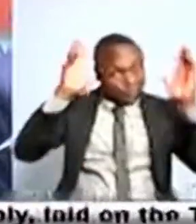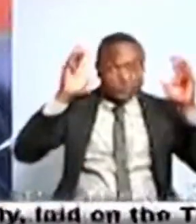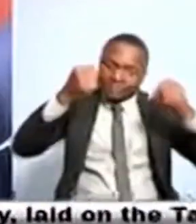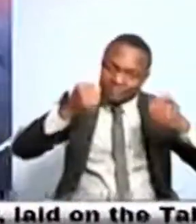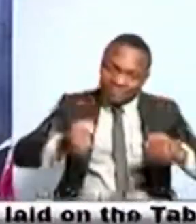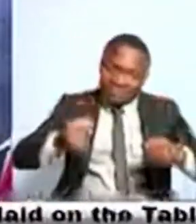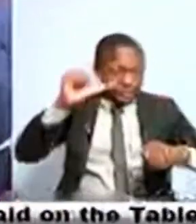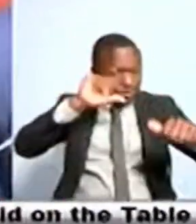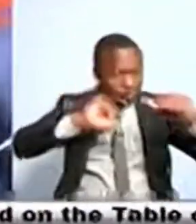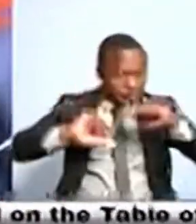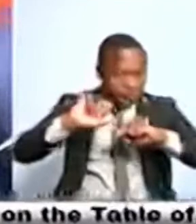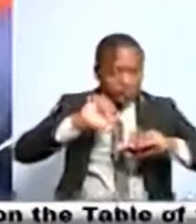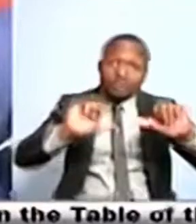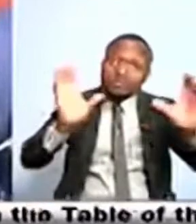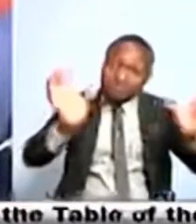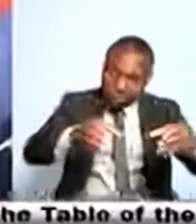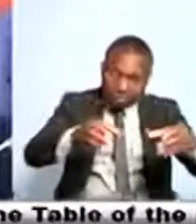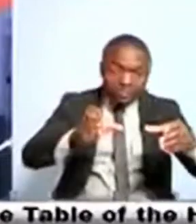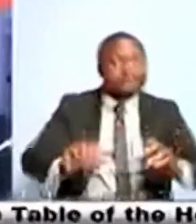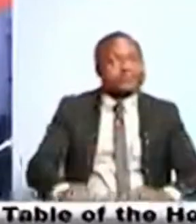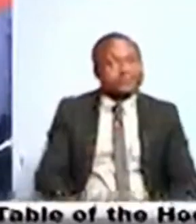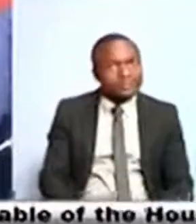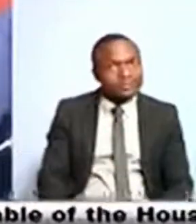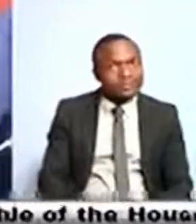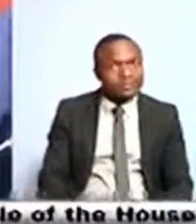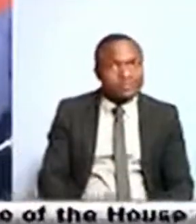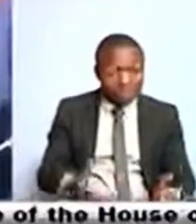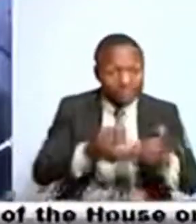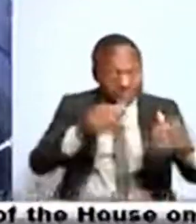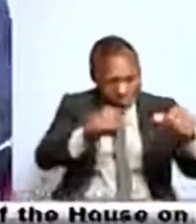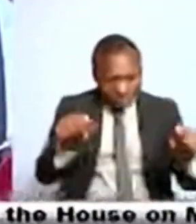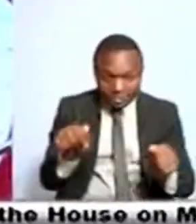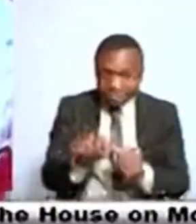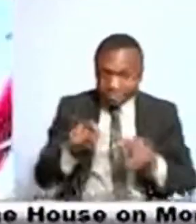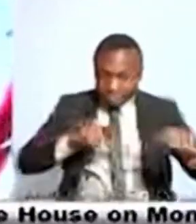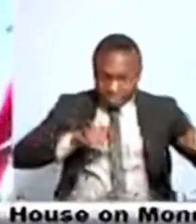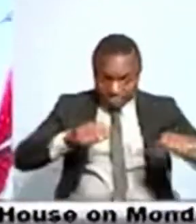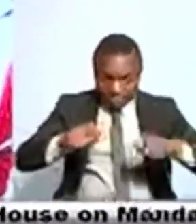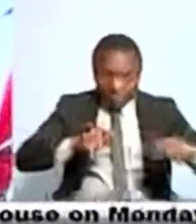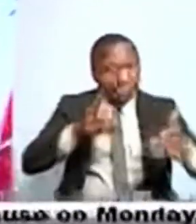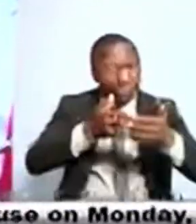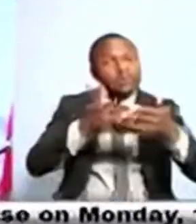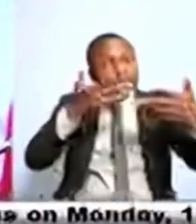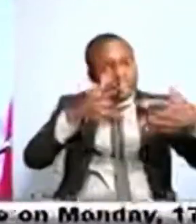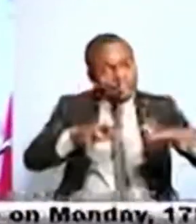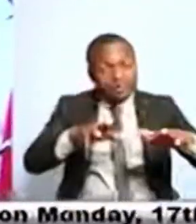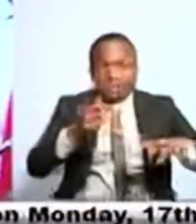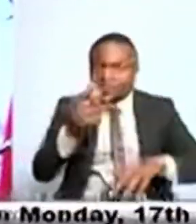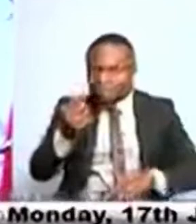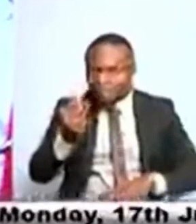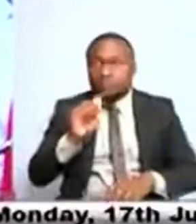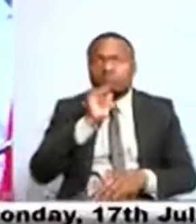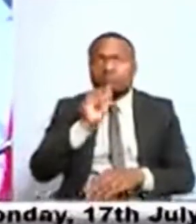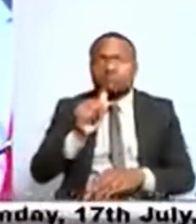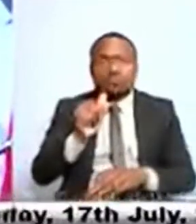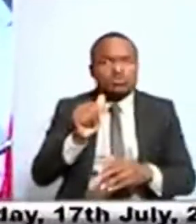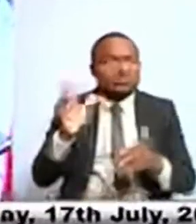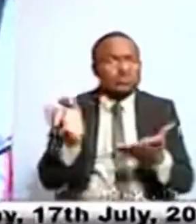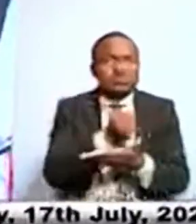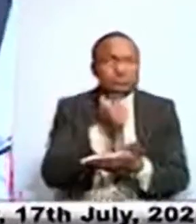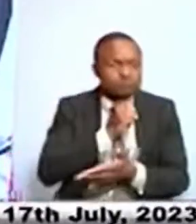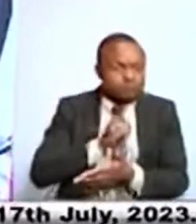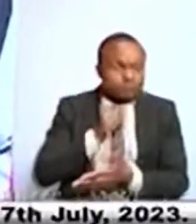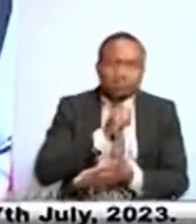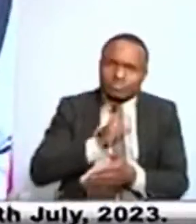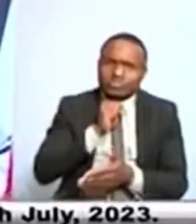audit committees in this area to control this wasteful expenditure We should not just be getting excuses